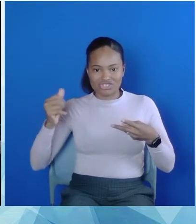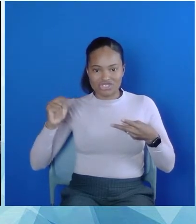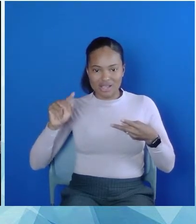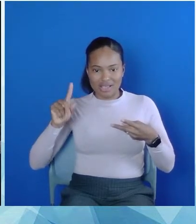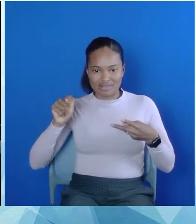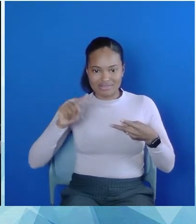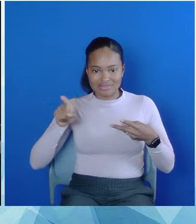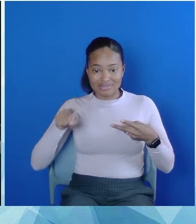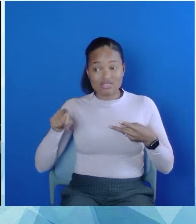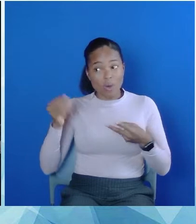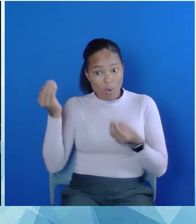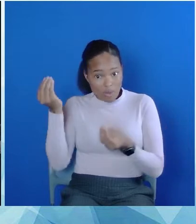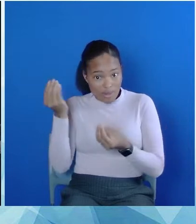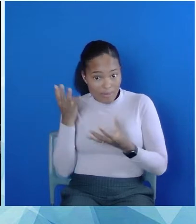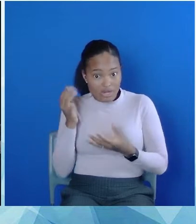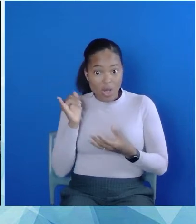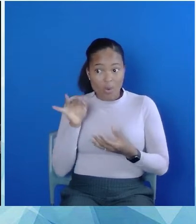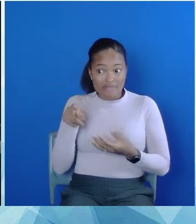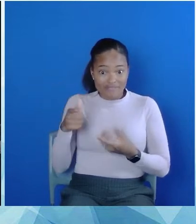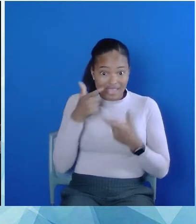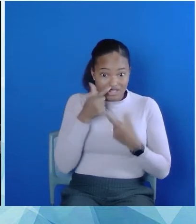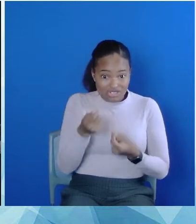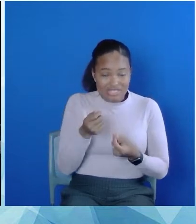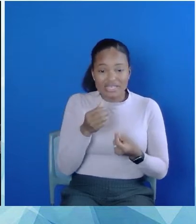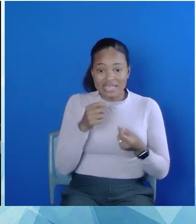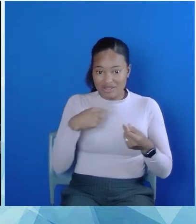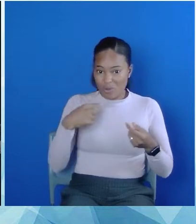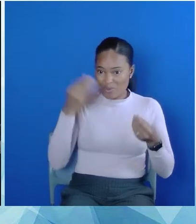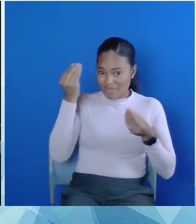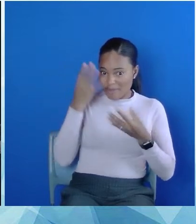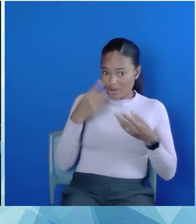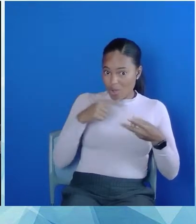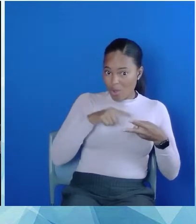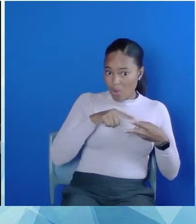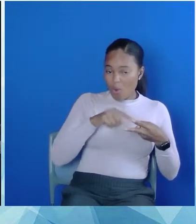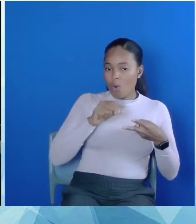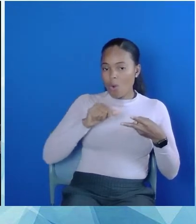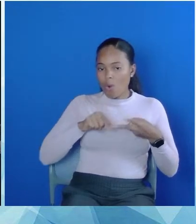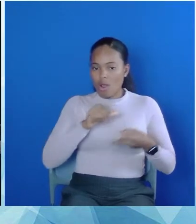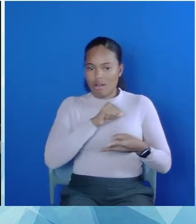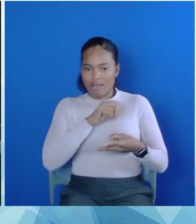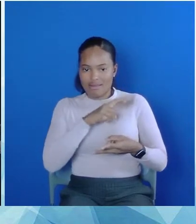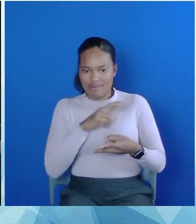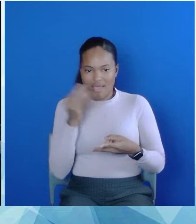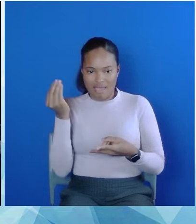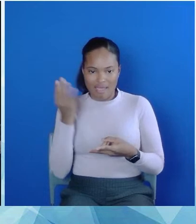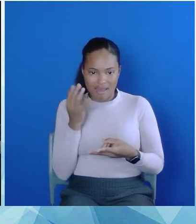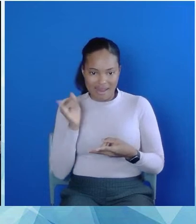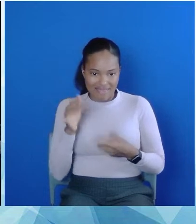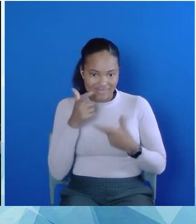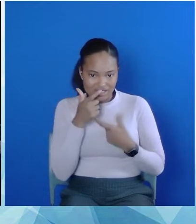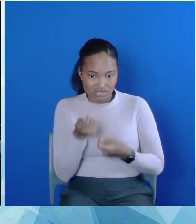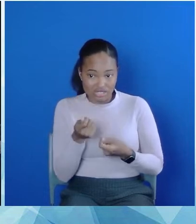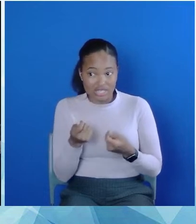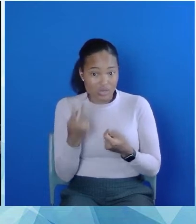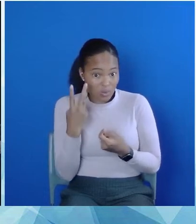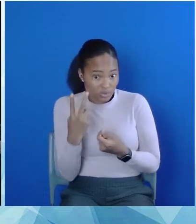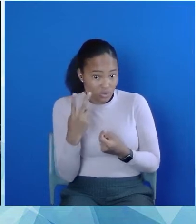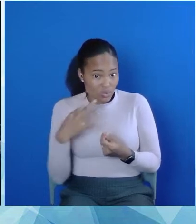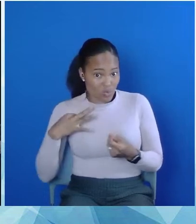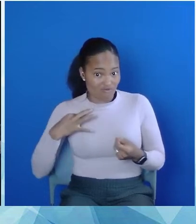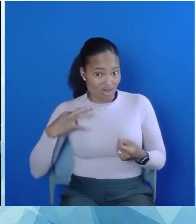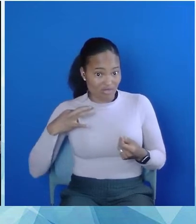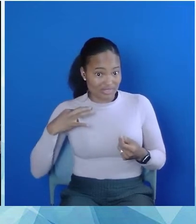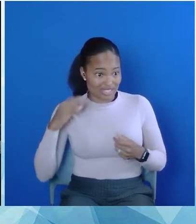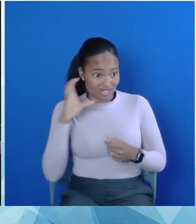are interested. So that's at least 2 volunteers we're looking for. So at this time, there are no other updates, and I'm open to answer